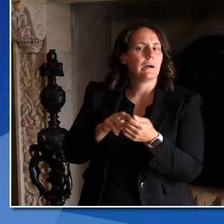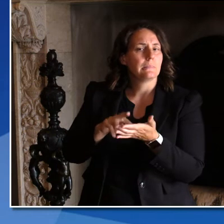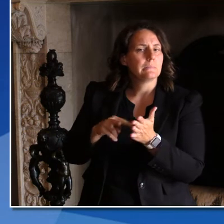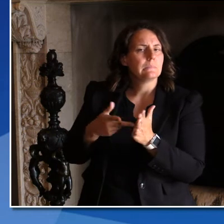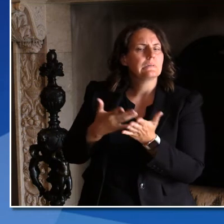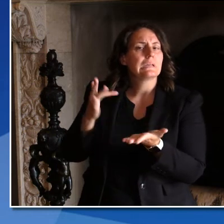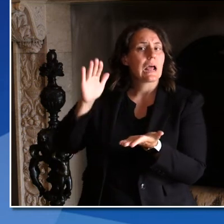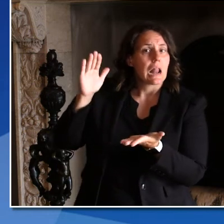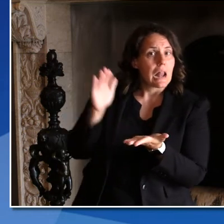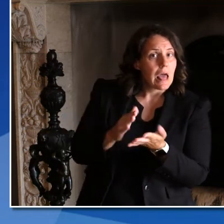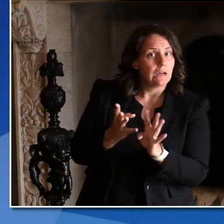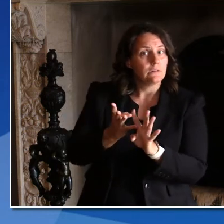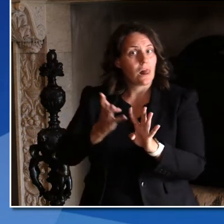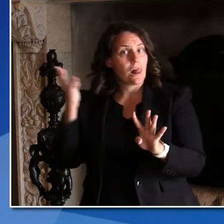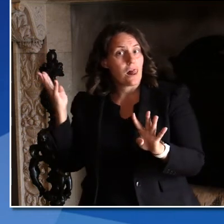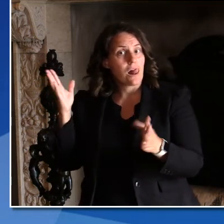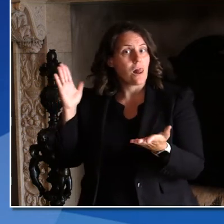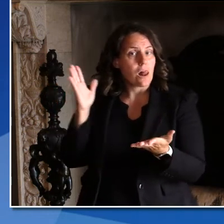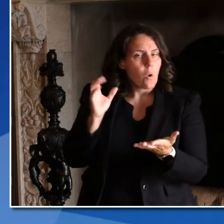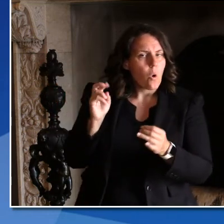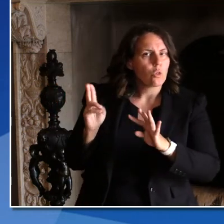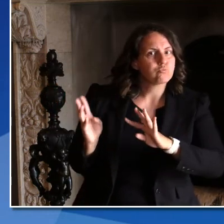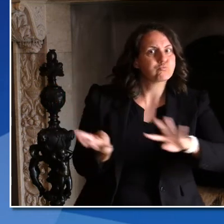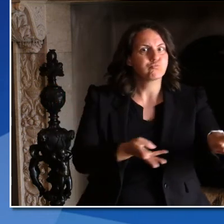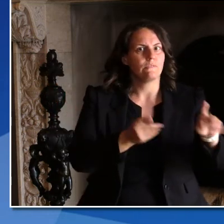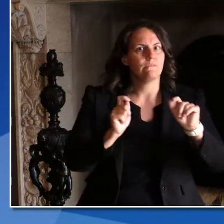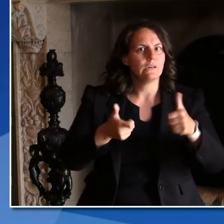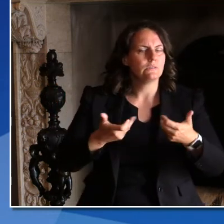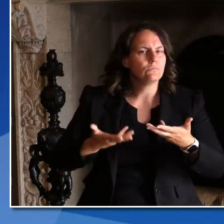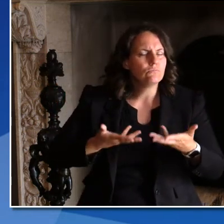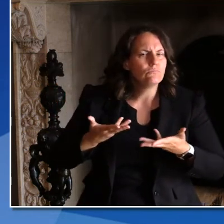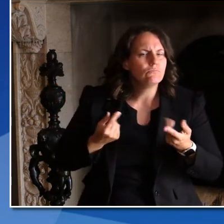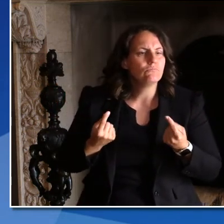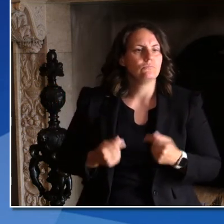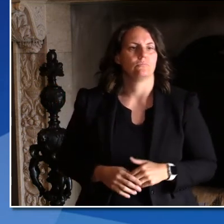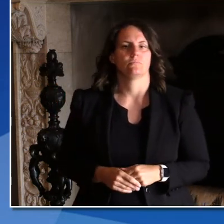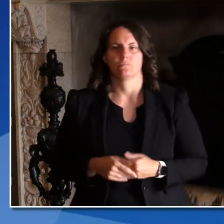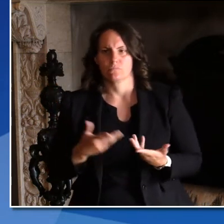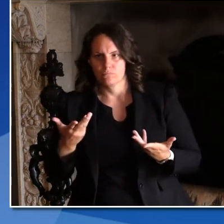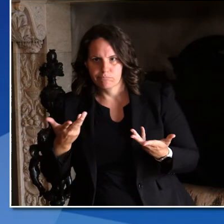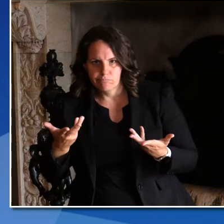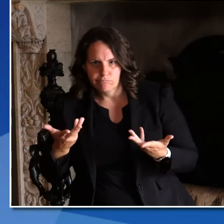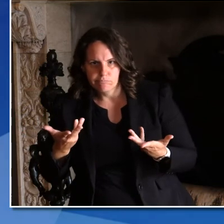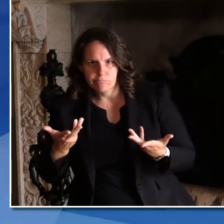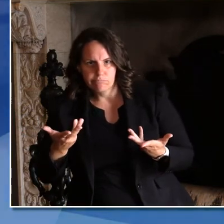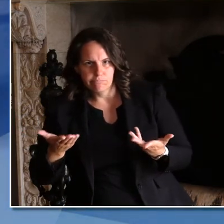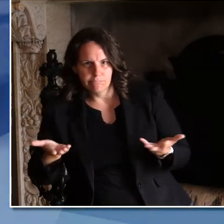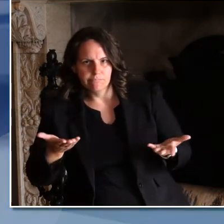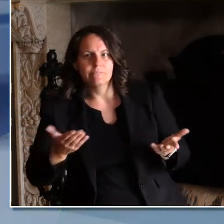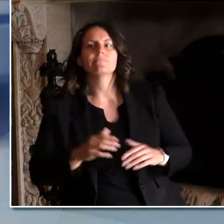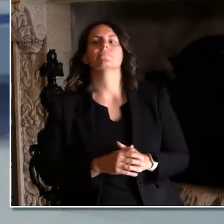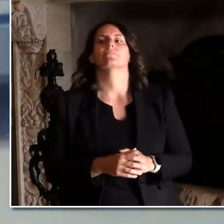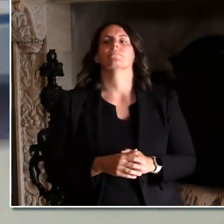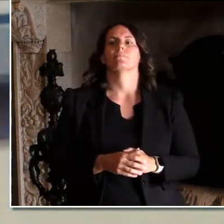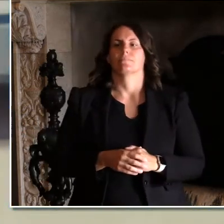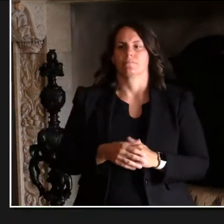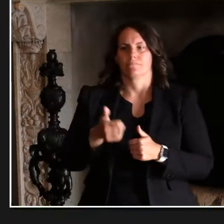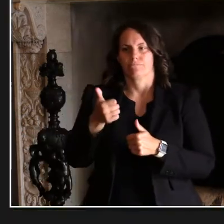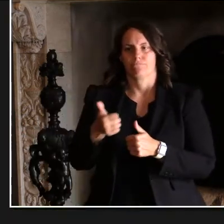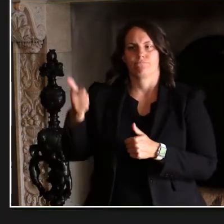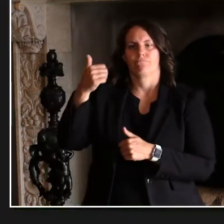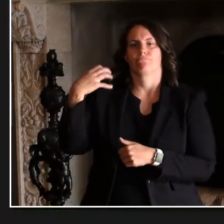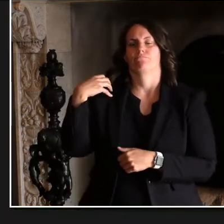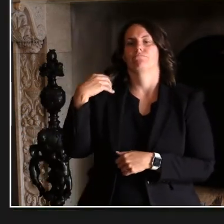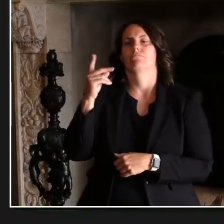I just asked again about the impact on wait times from this. Gotcha. This is General Knapp. Can you hear me?